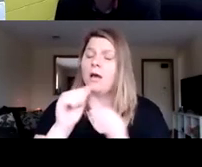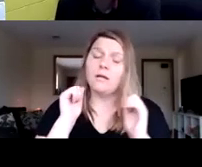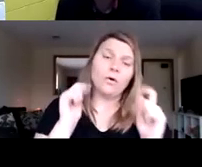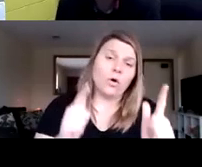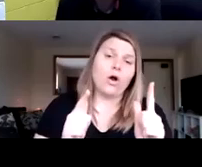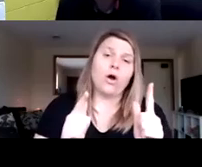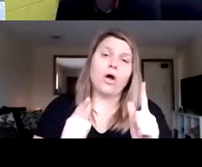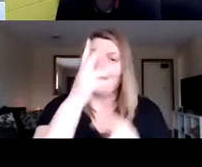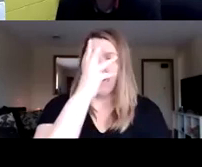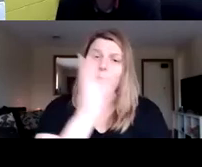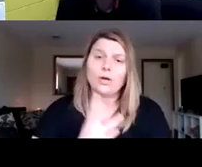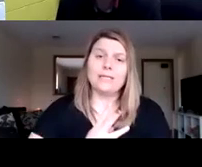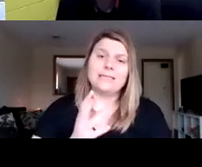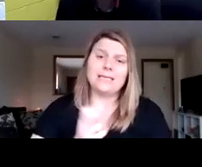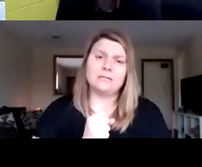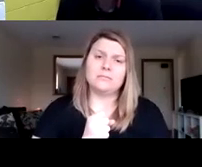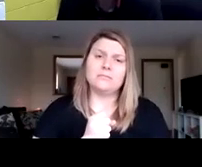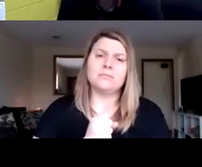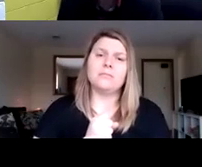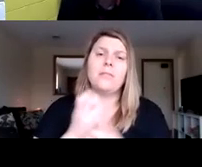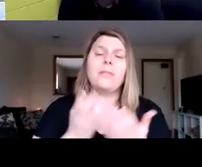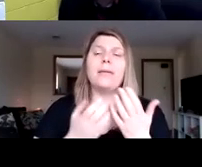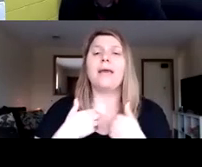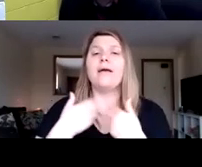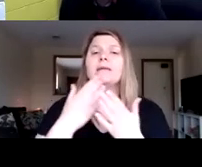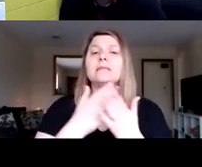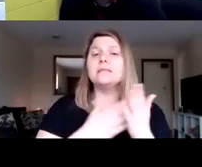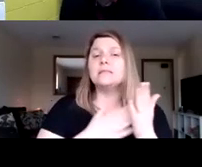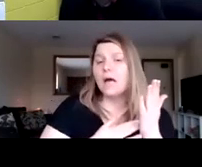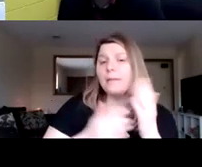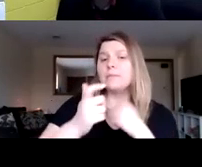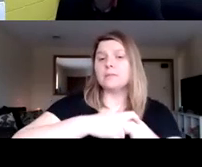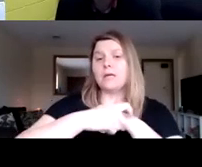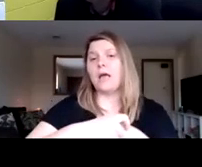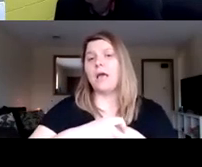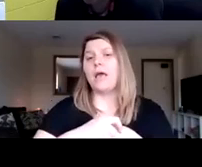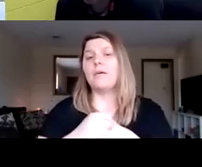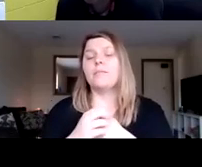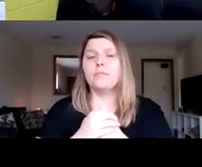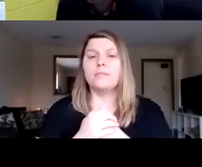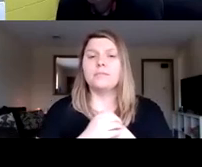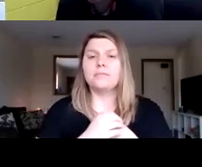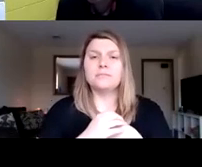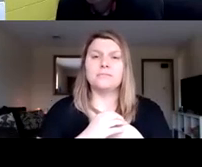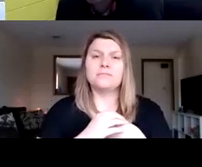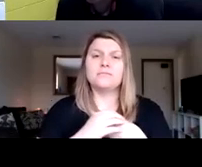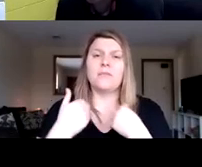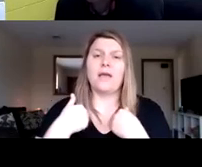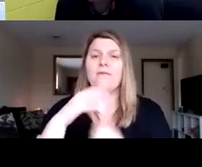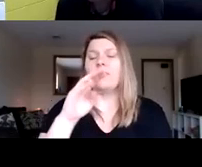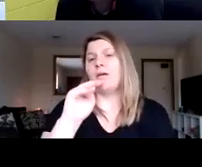all immigrants enjoy. They get some length of time with non-means tested